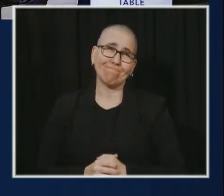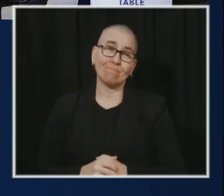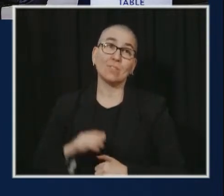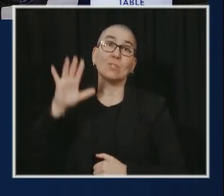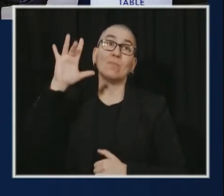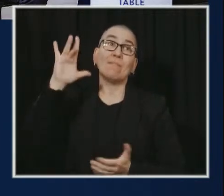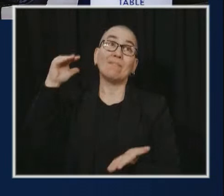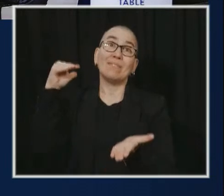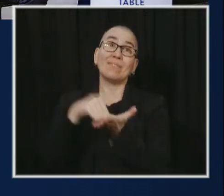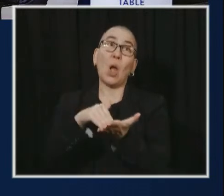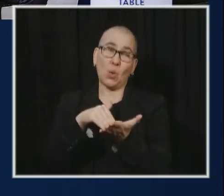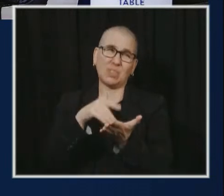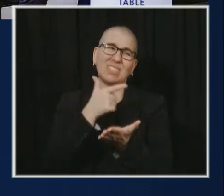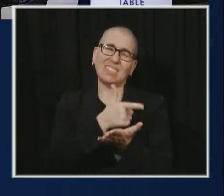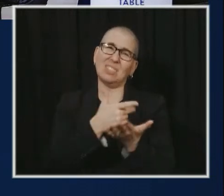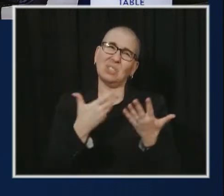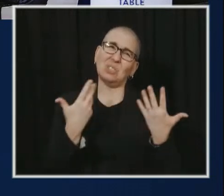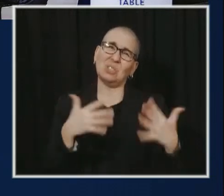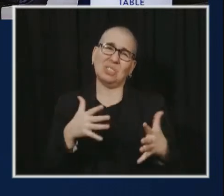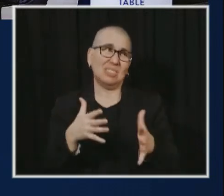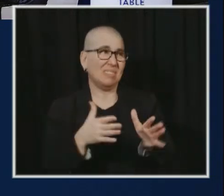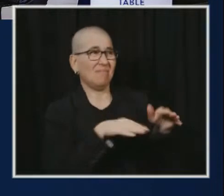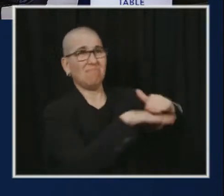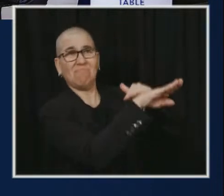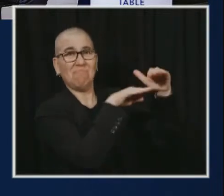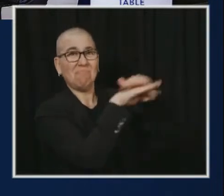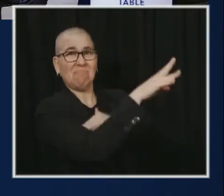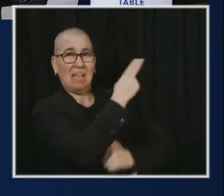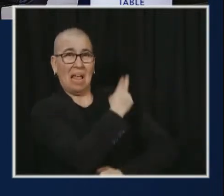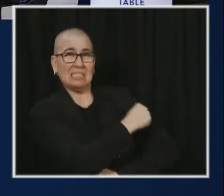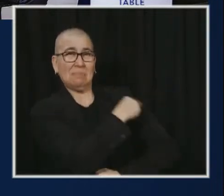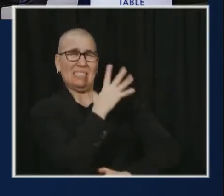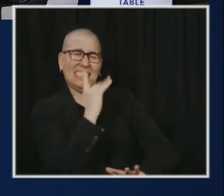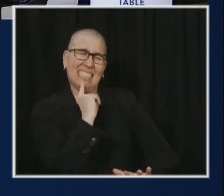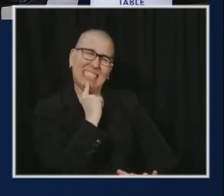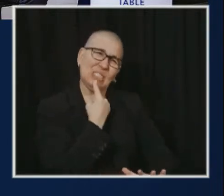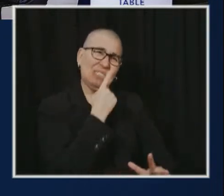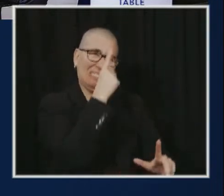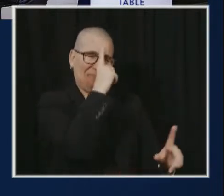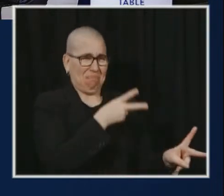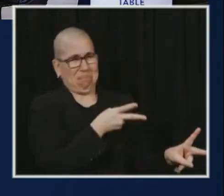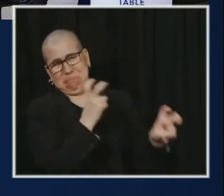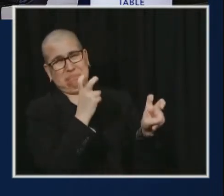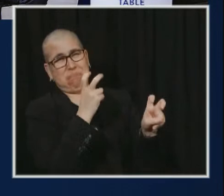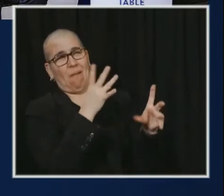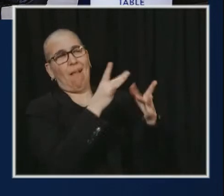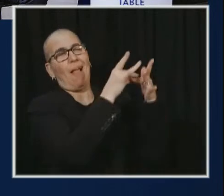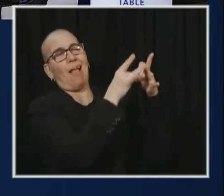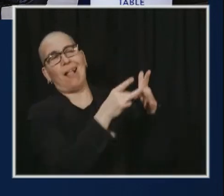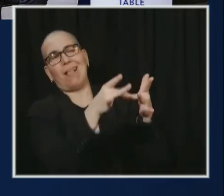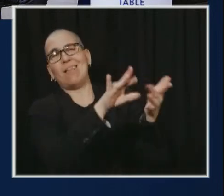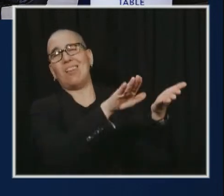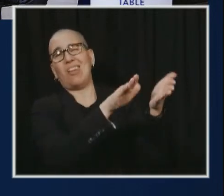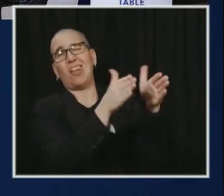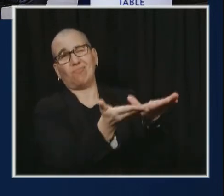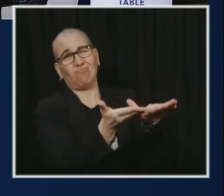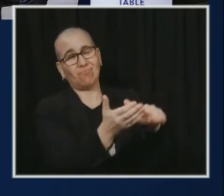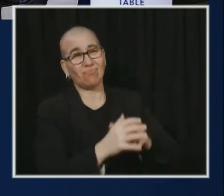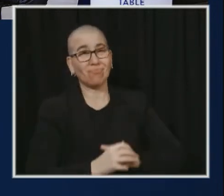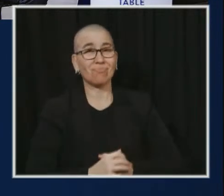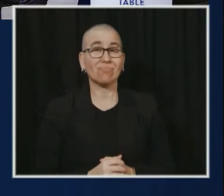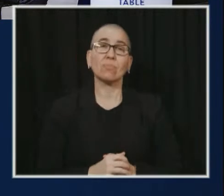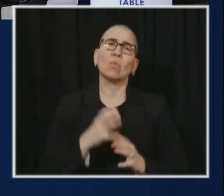from pretty bad cases to life-threatening cases. We've shared that